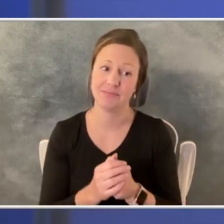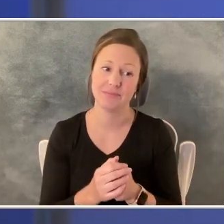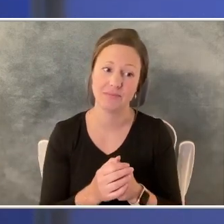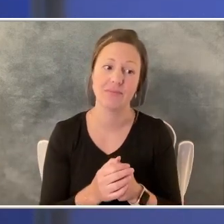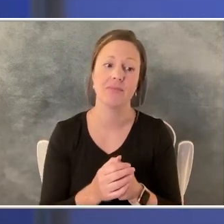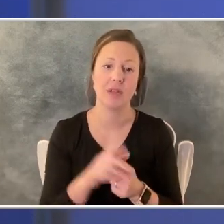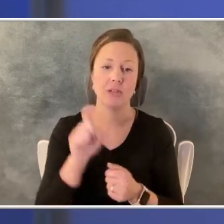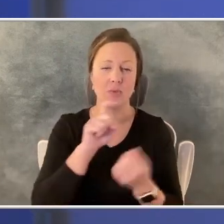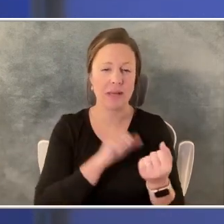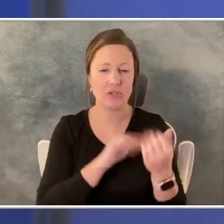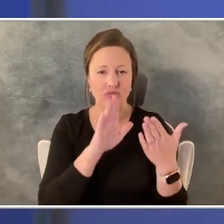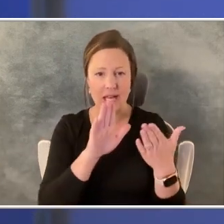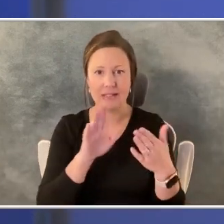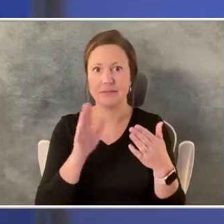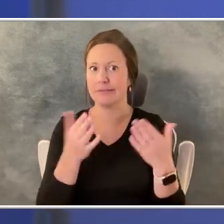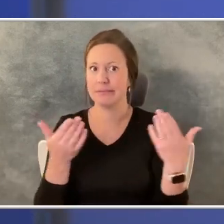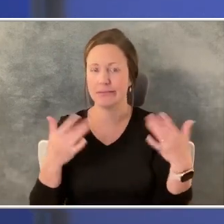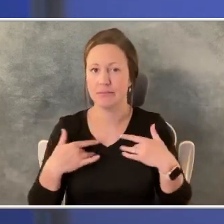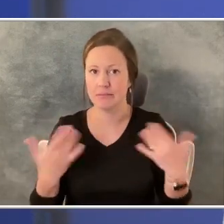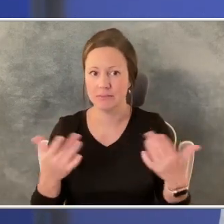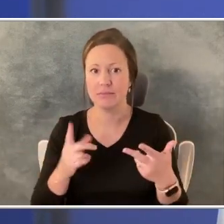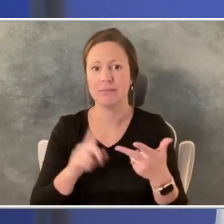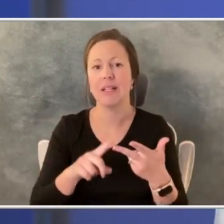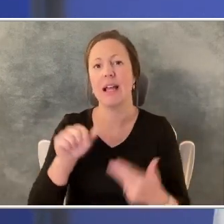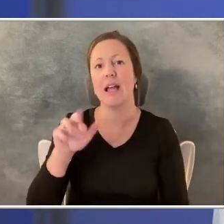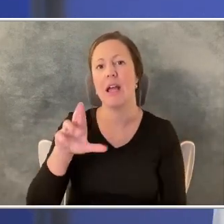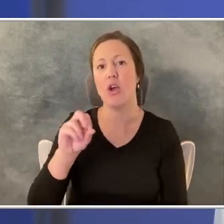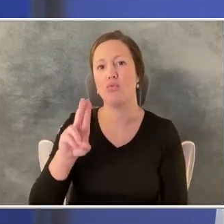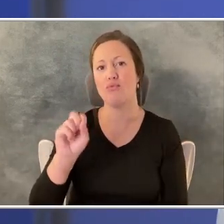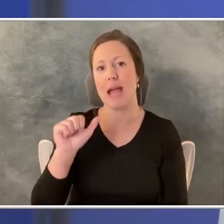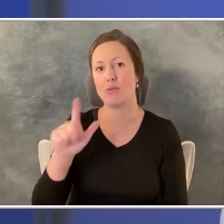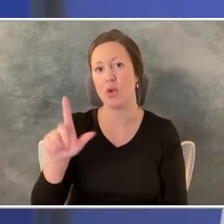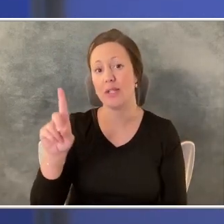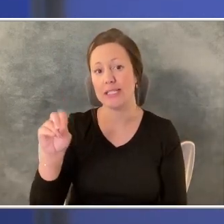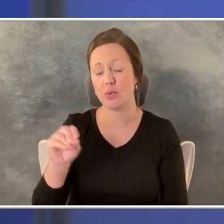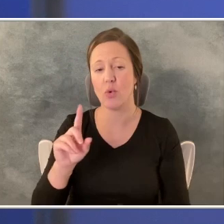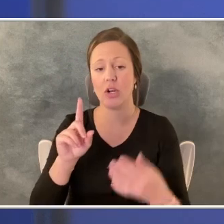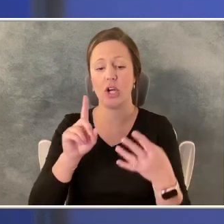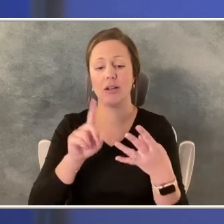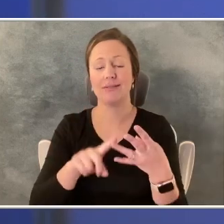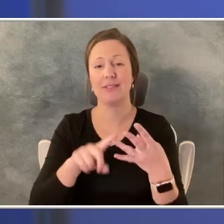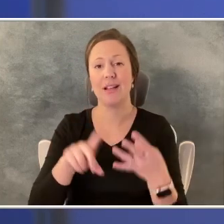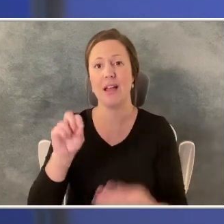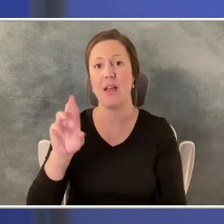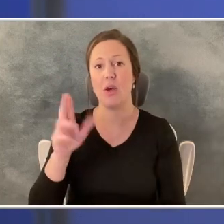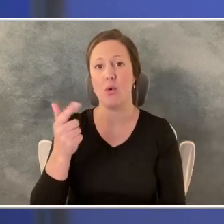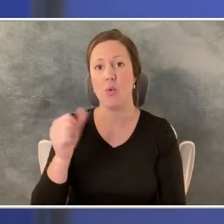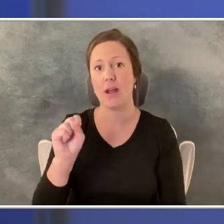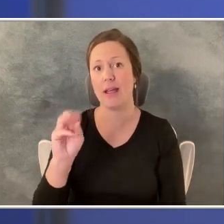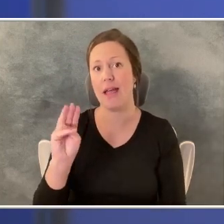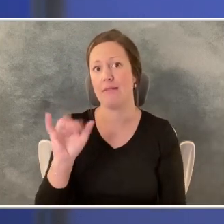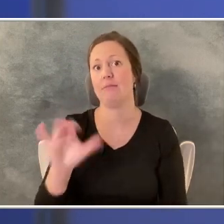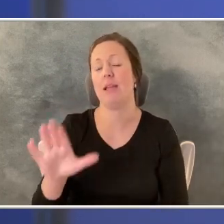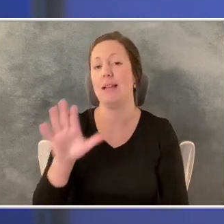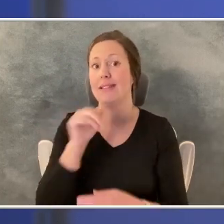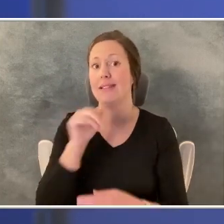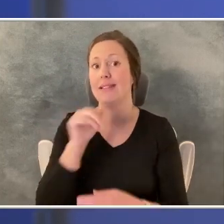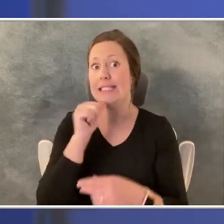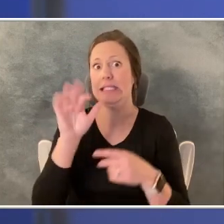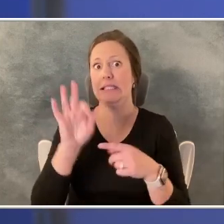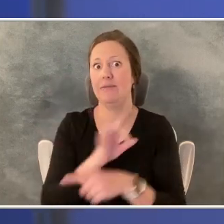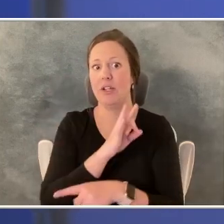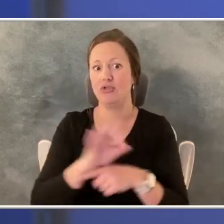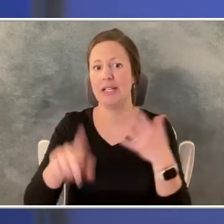and figure out what's going on there. There's arousal disorder, there is orgasmic dysfunction, and then there is HSDD, which is hypoactive sexual